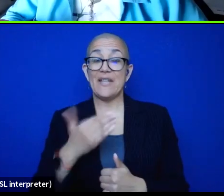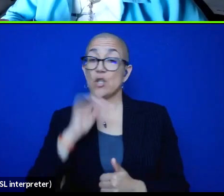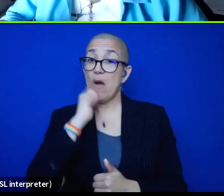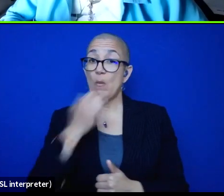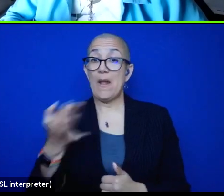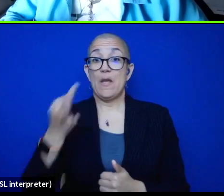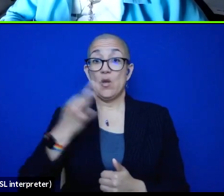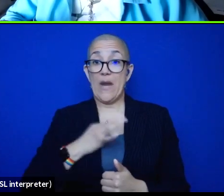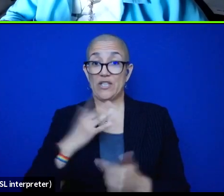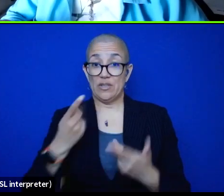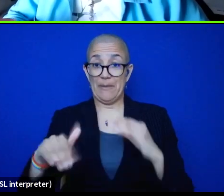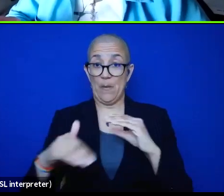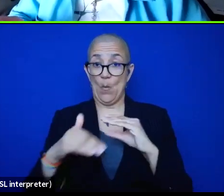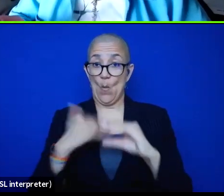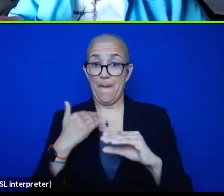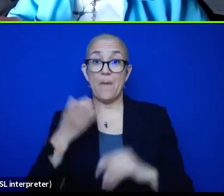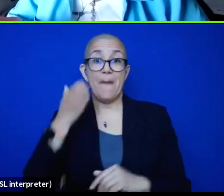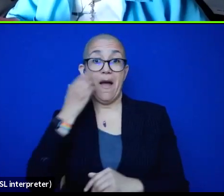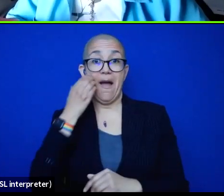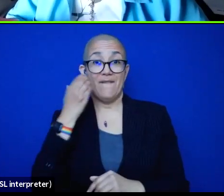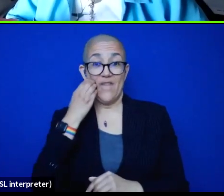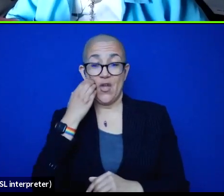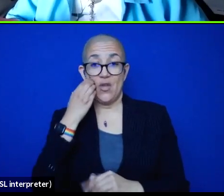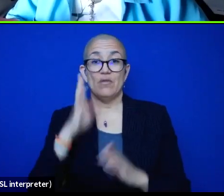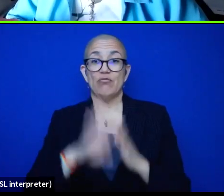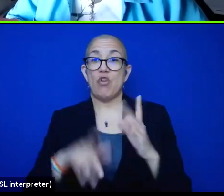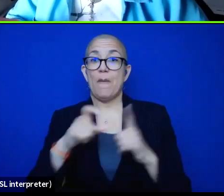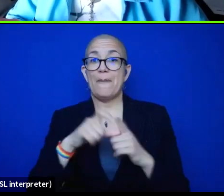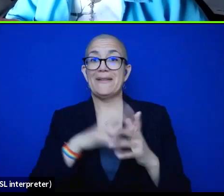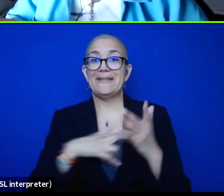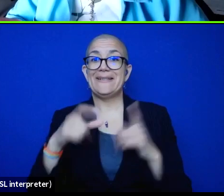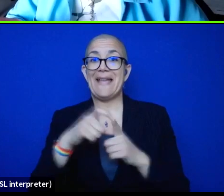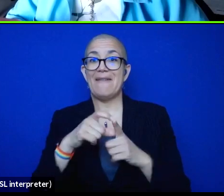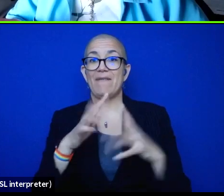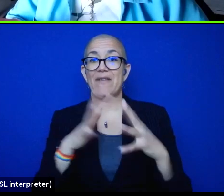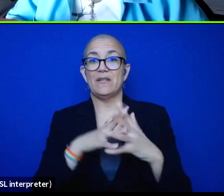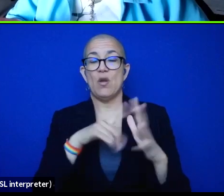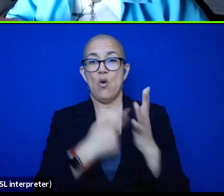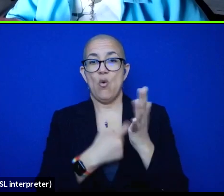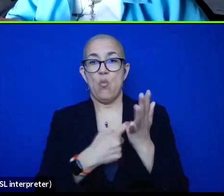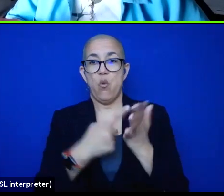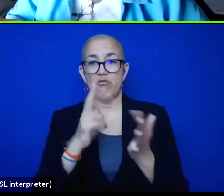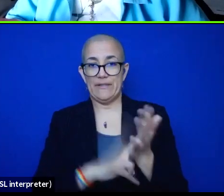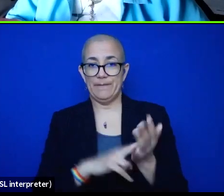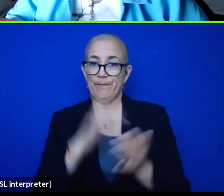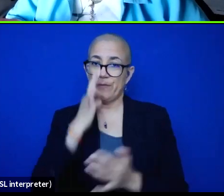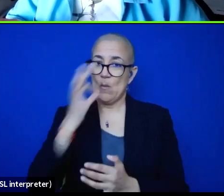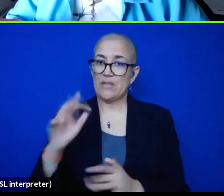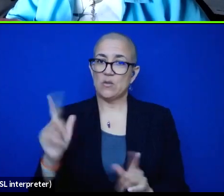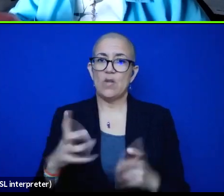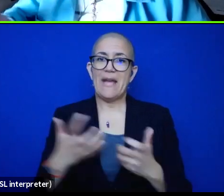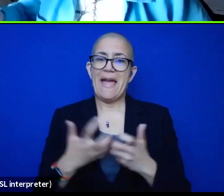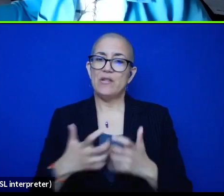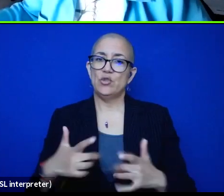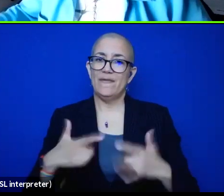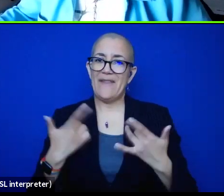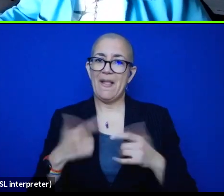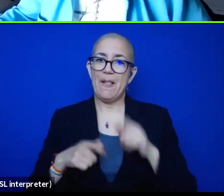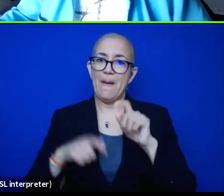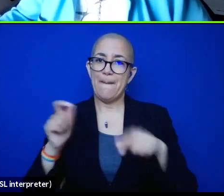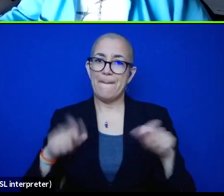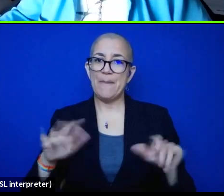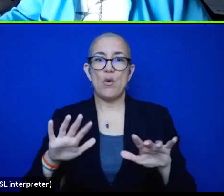my iPhone from David Warren, which is, how do you feel about people without degrees